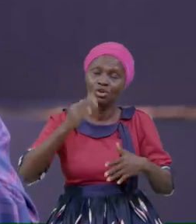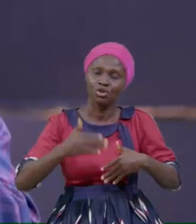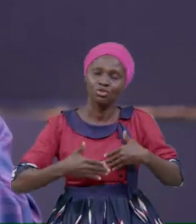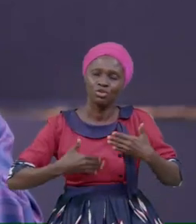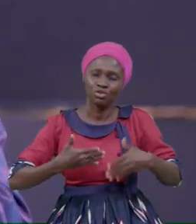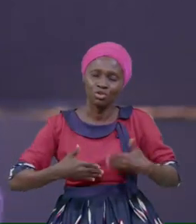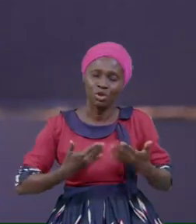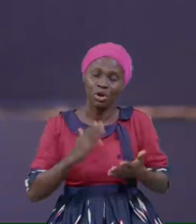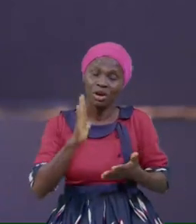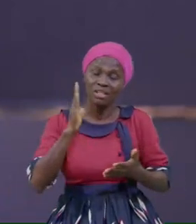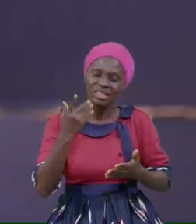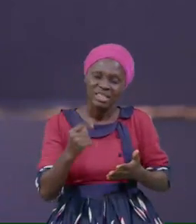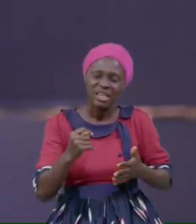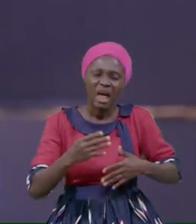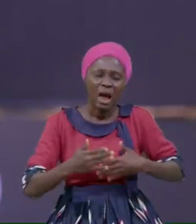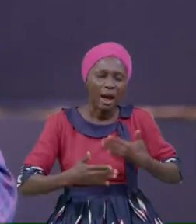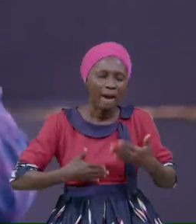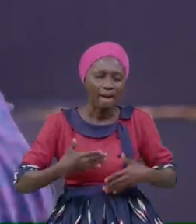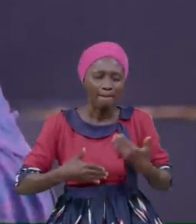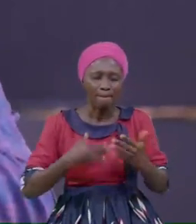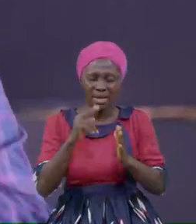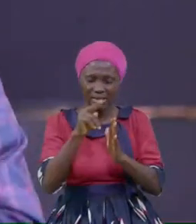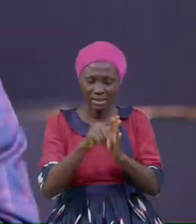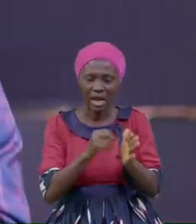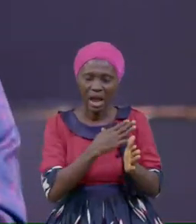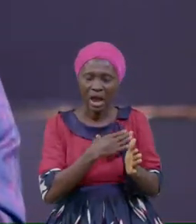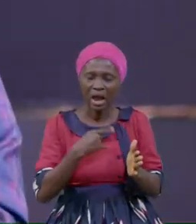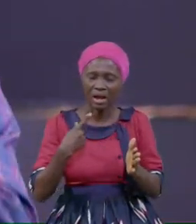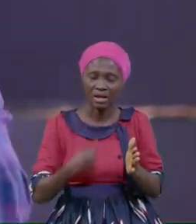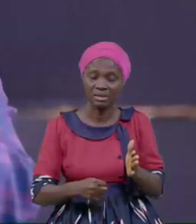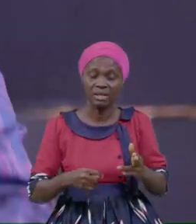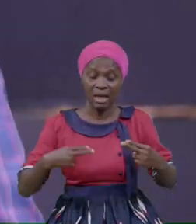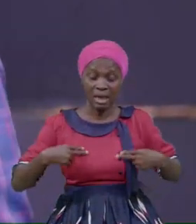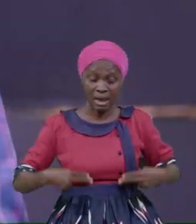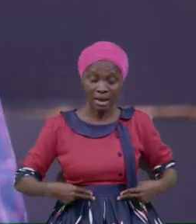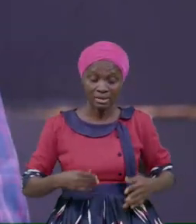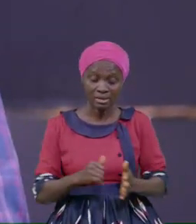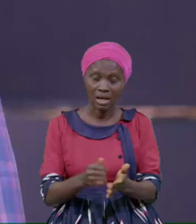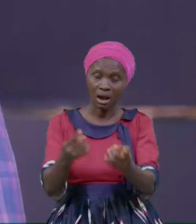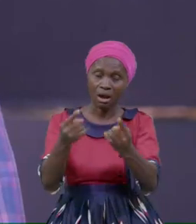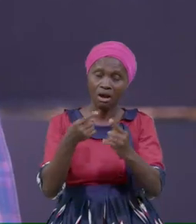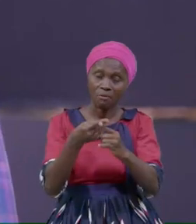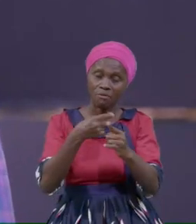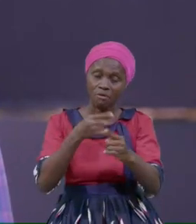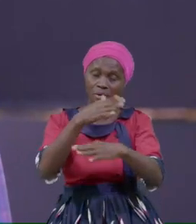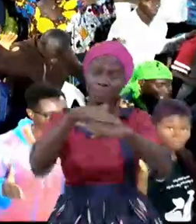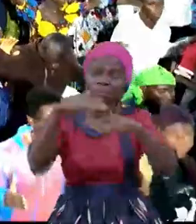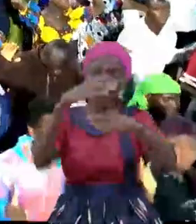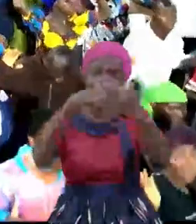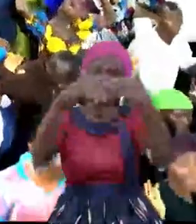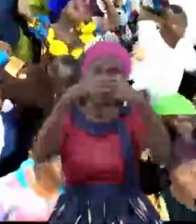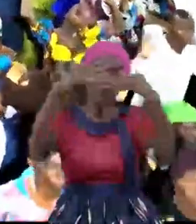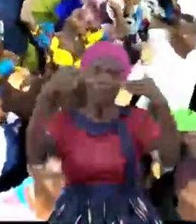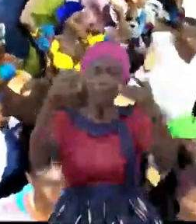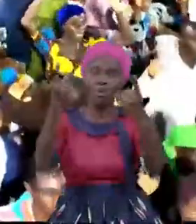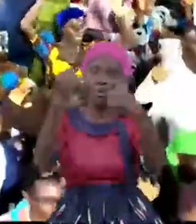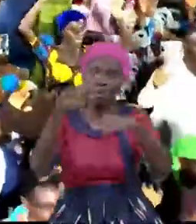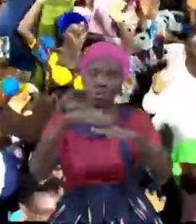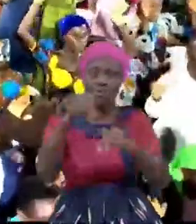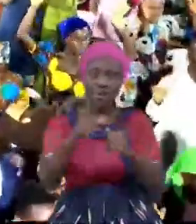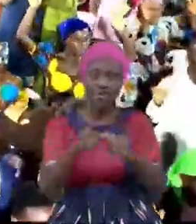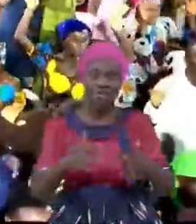happiness, and let the health that come from above come upon every life.